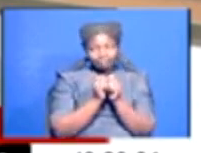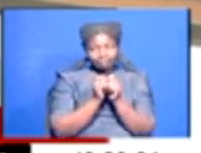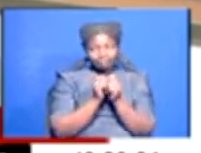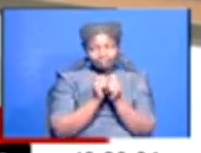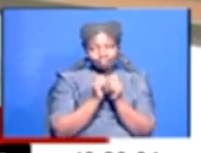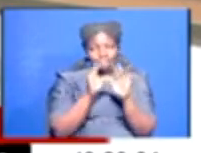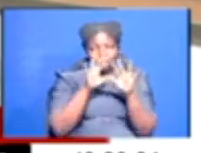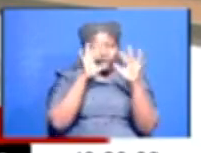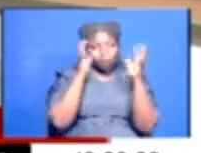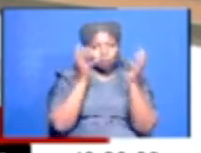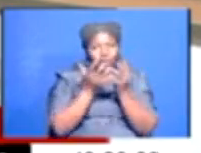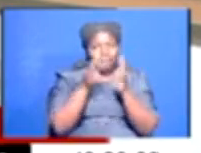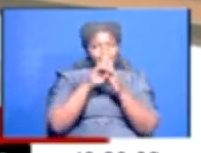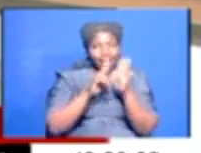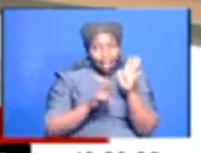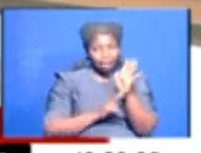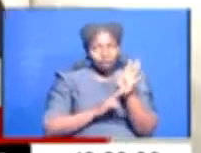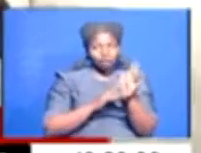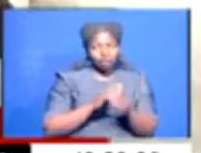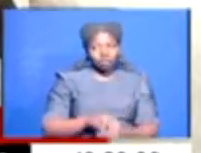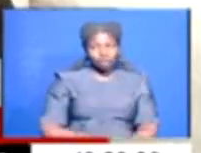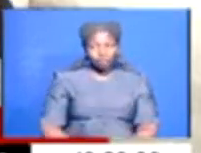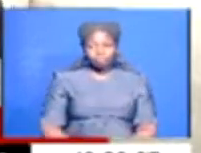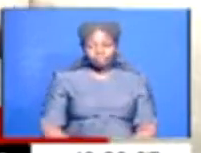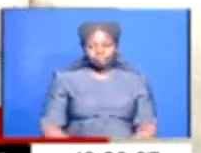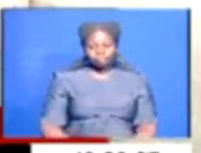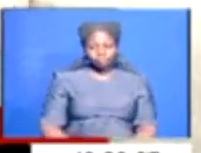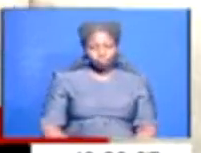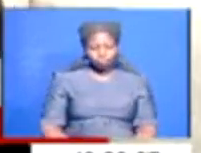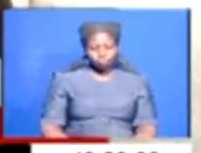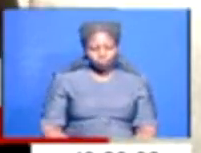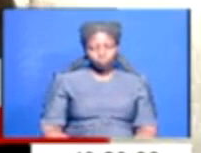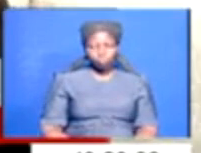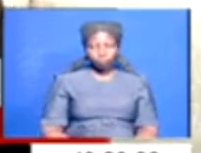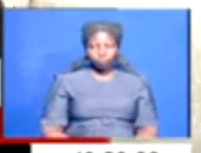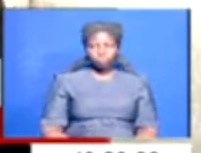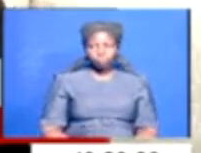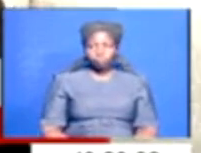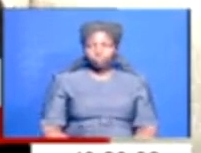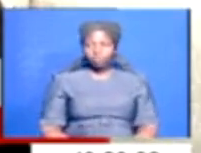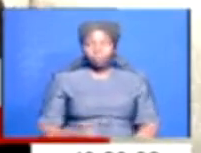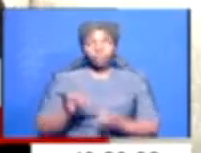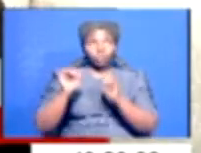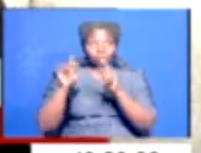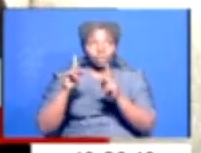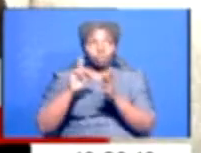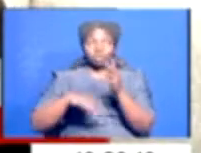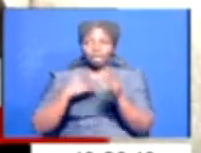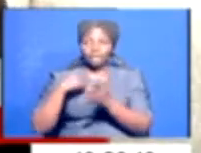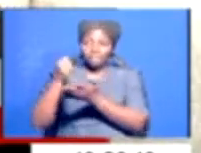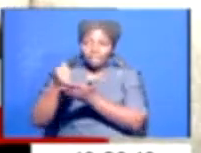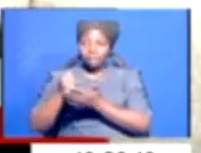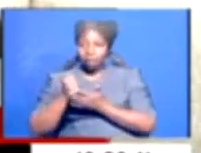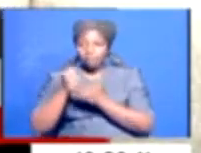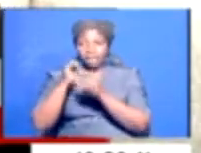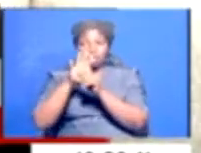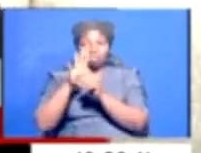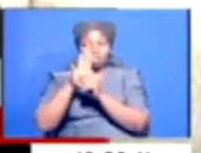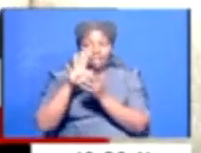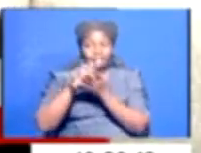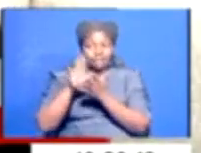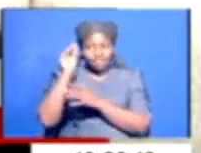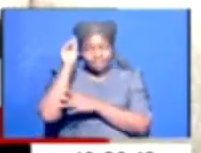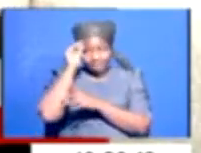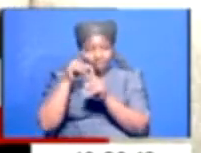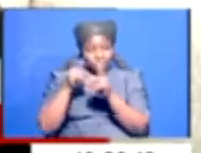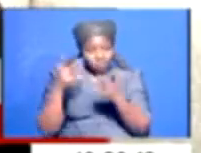the high tens. Yeah, 10 seconds. Yeah, okay. What has helped me a lot, and I learned from Kathleen,